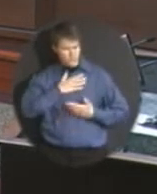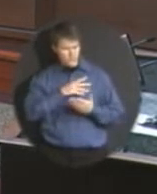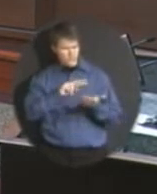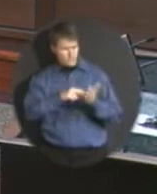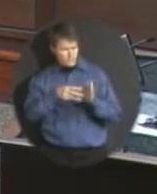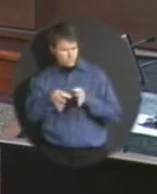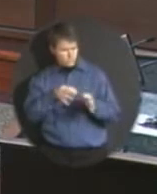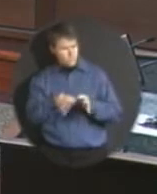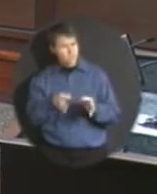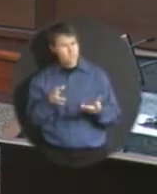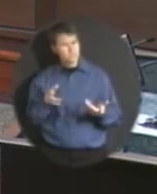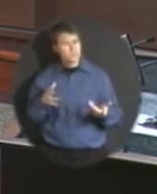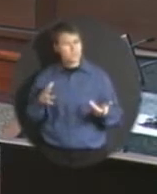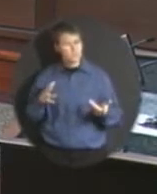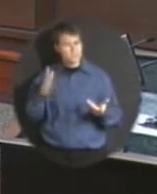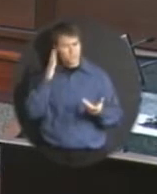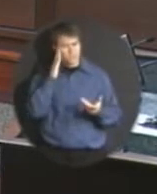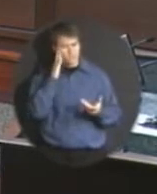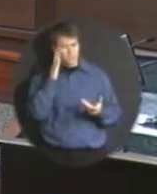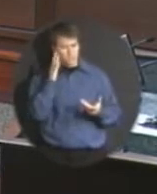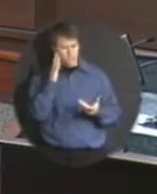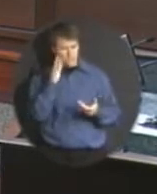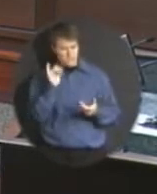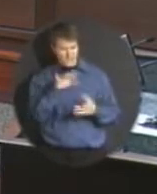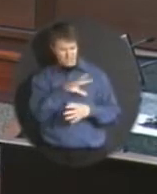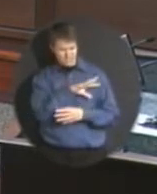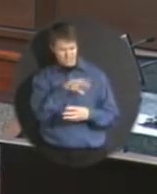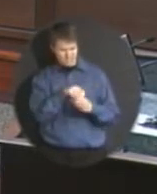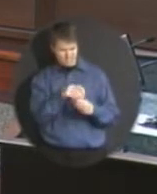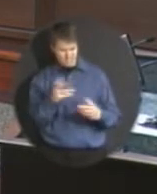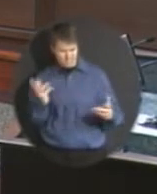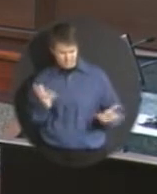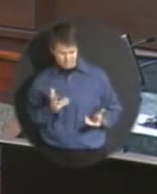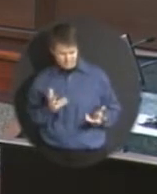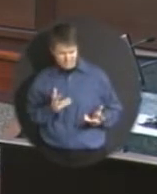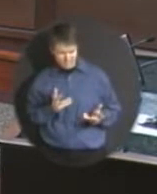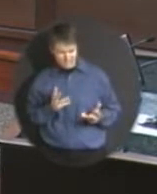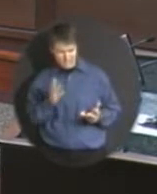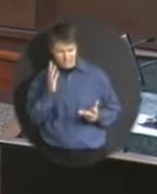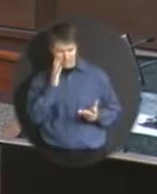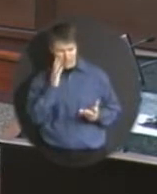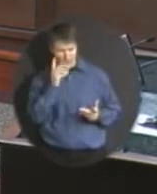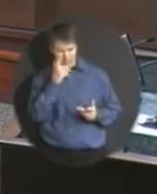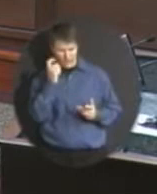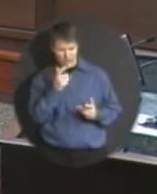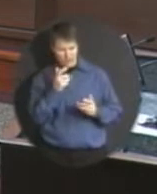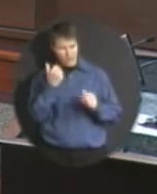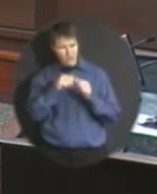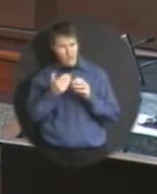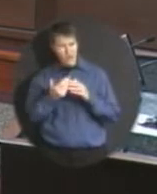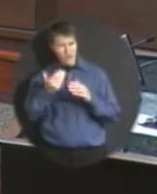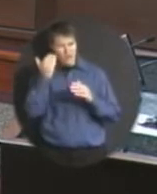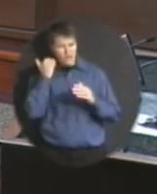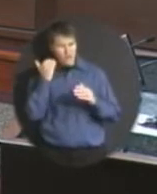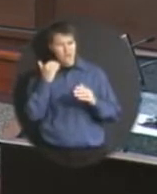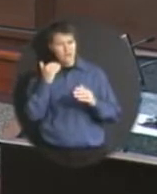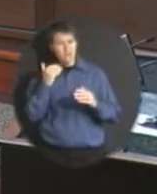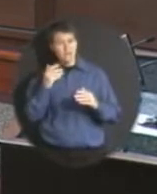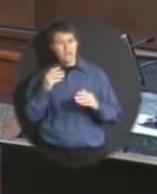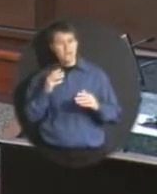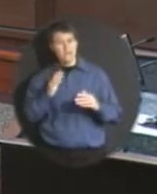what what that entails. Because I remember early on in my board meeting or board